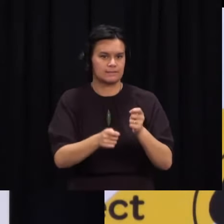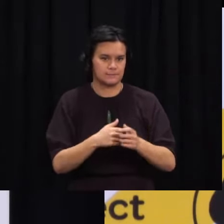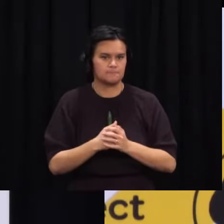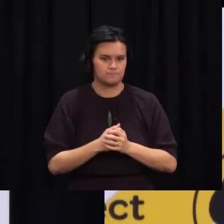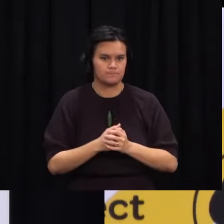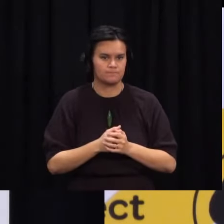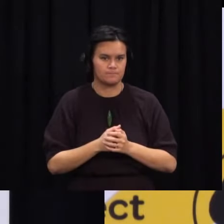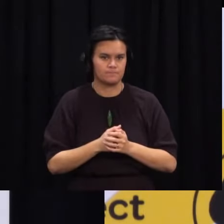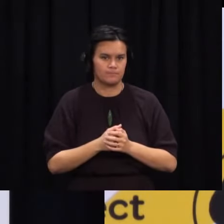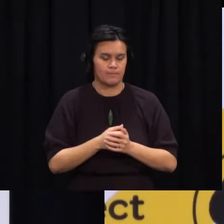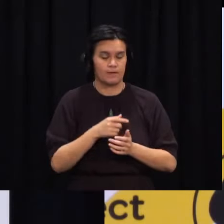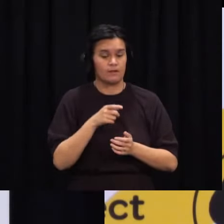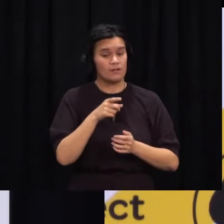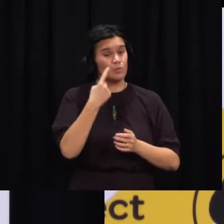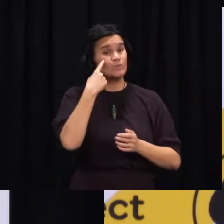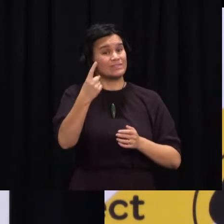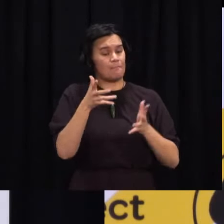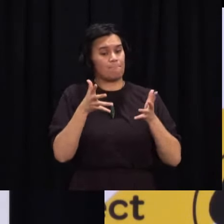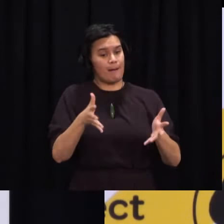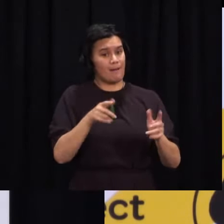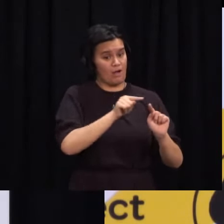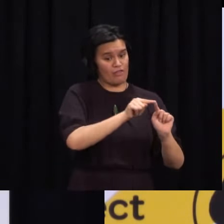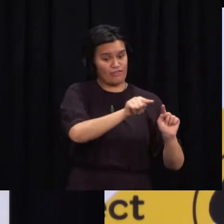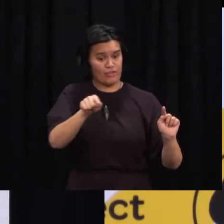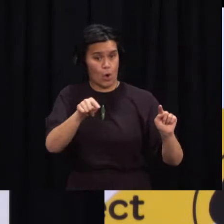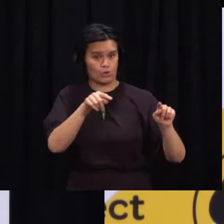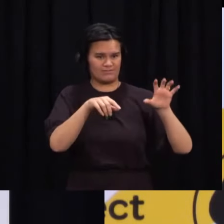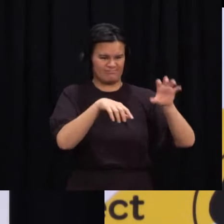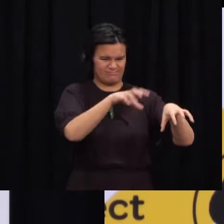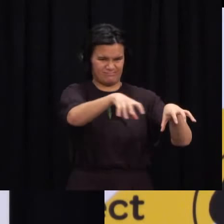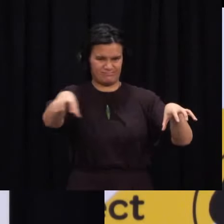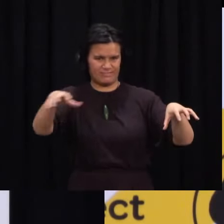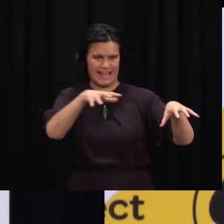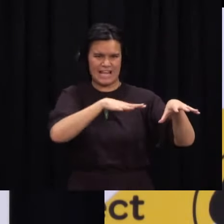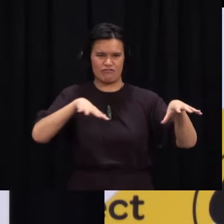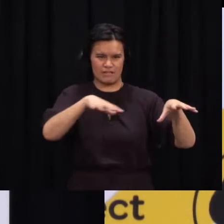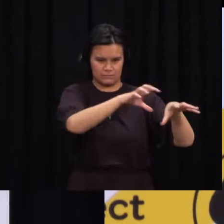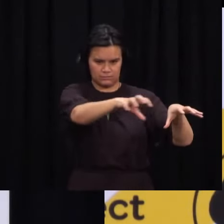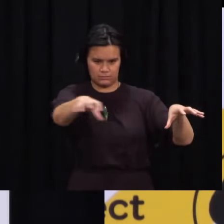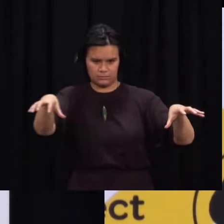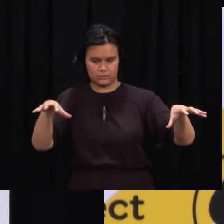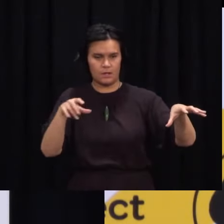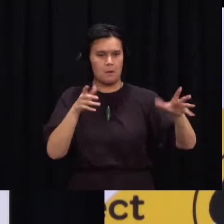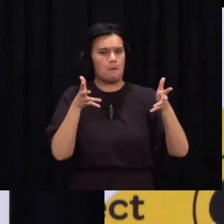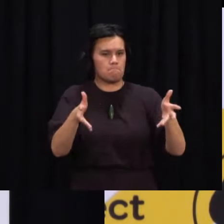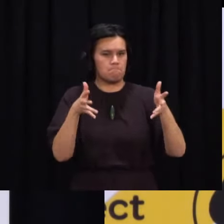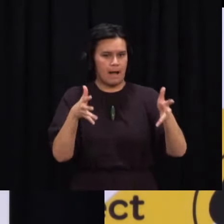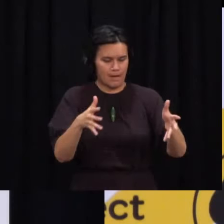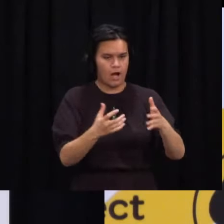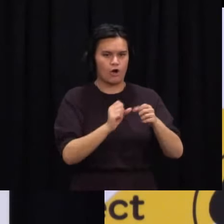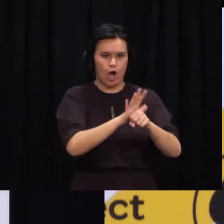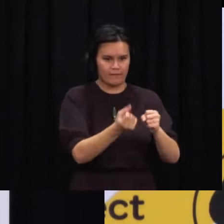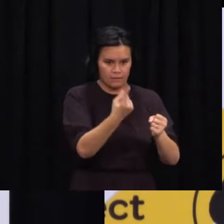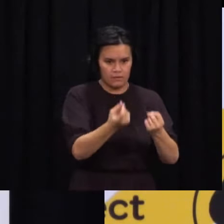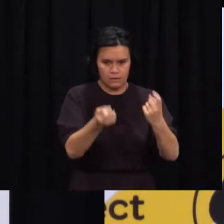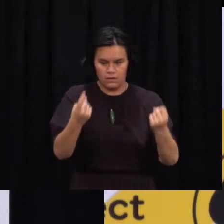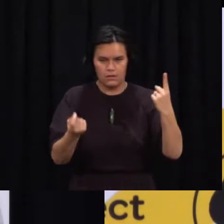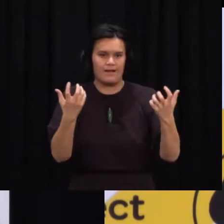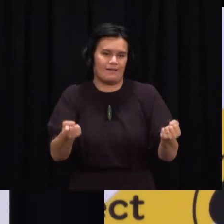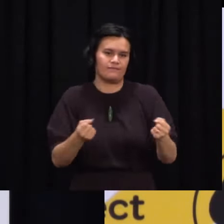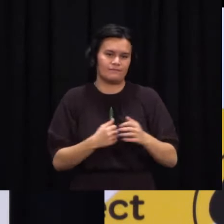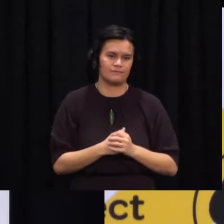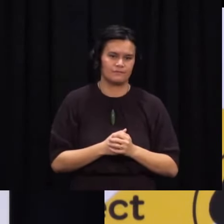them come through those specific suburbs, and this will help us get a bit of earlier signal and earlier surveillance in some of those areas. Do you still